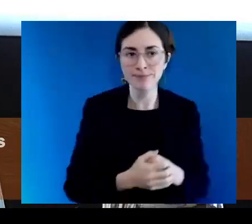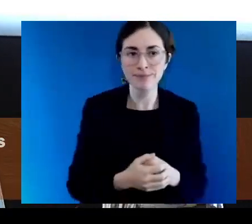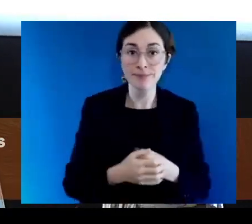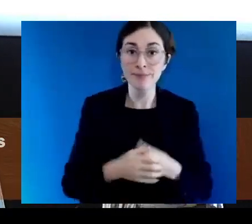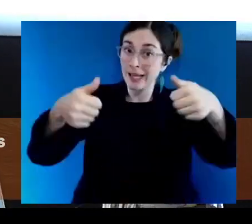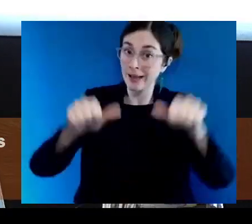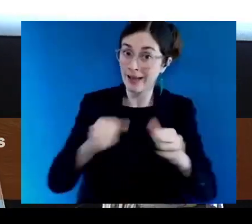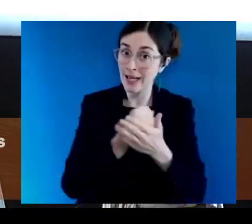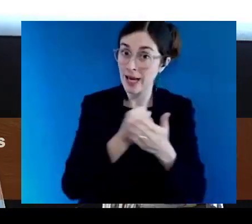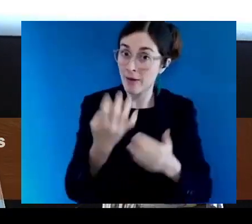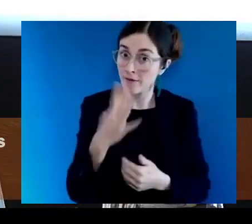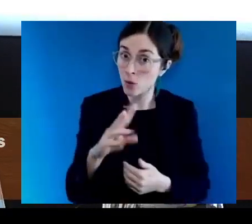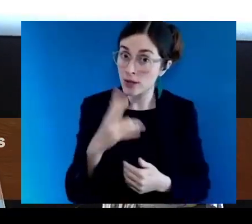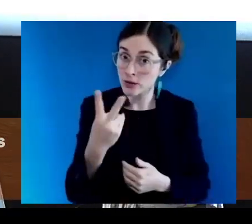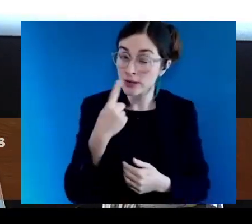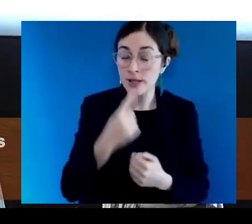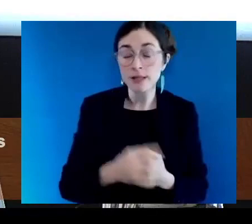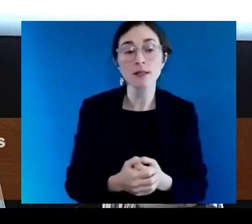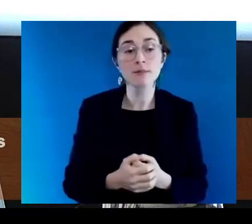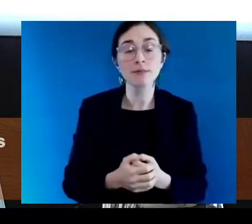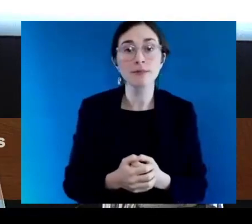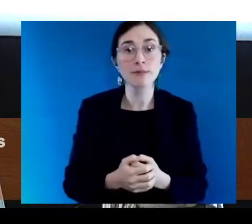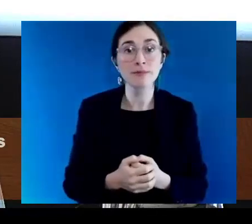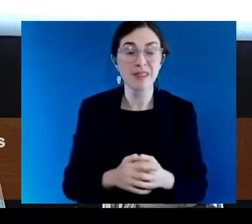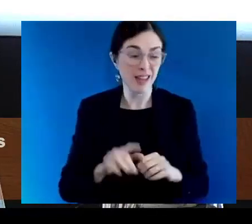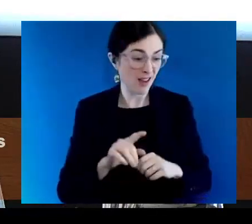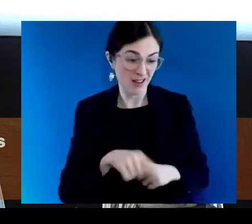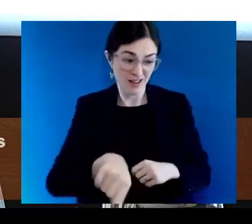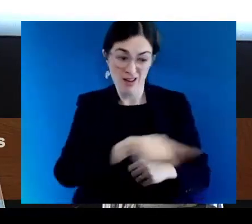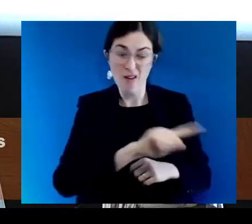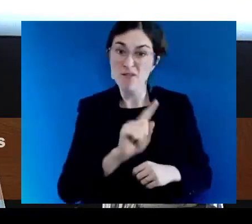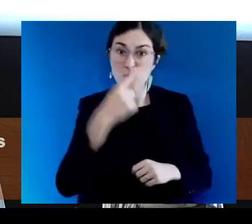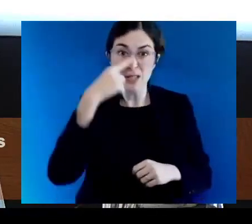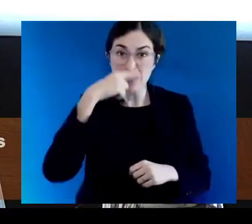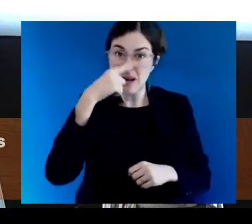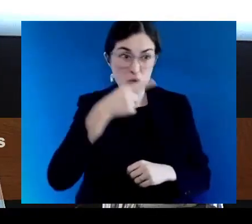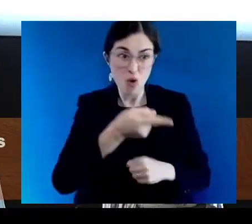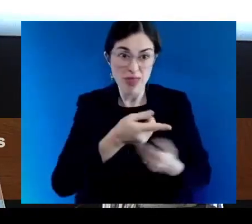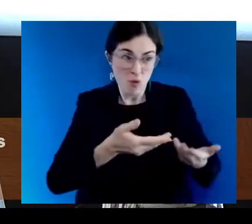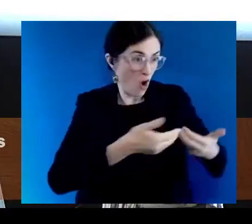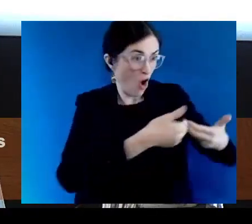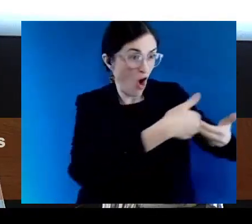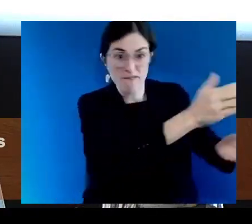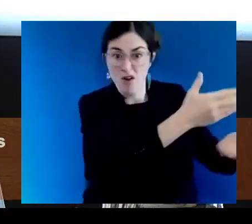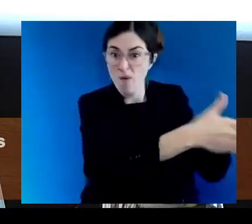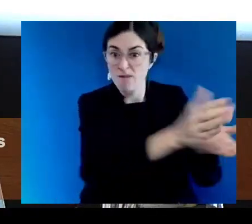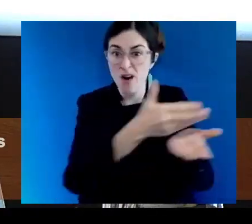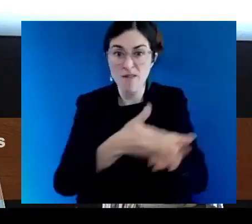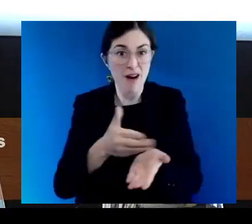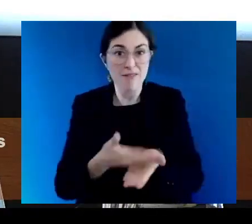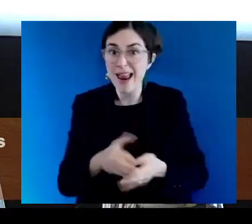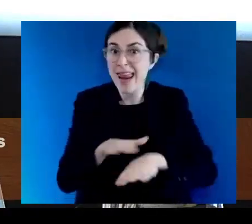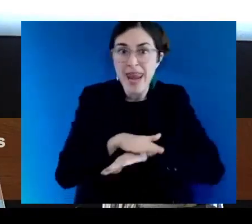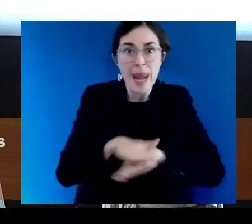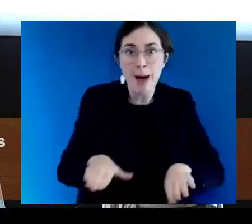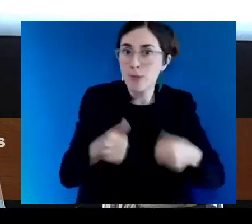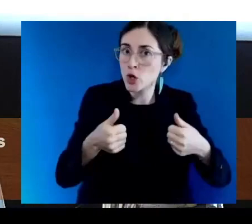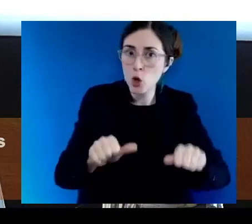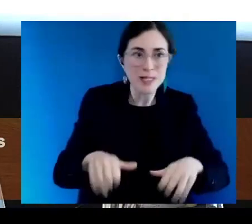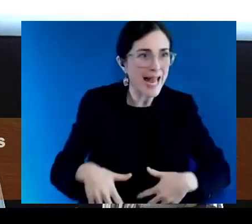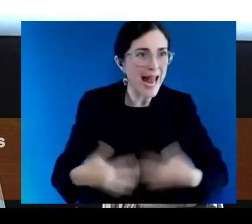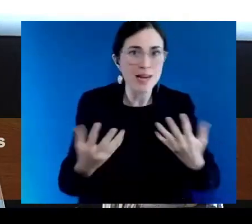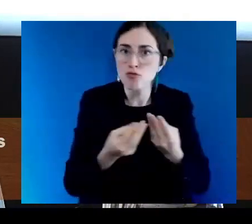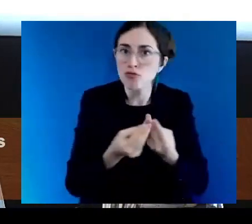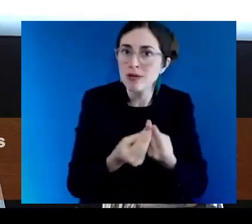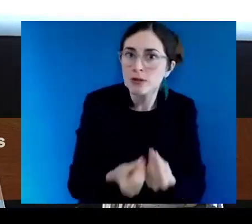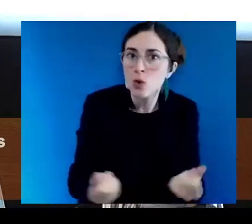it is clear to me that First Peoples were dispossessed of all resources which were considered of value in the colony by the same